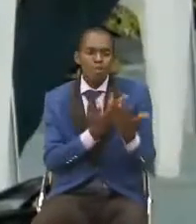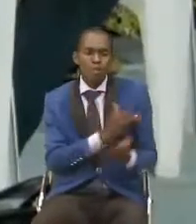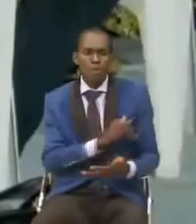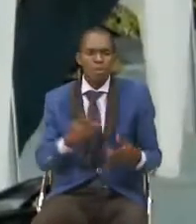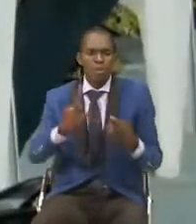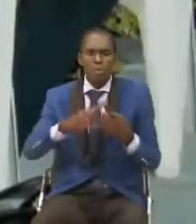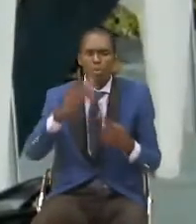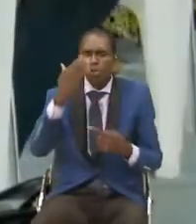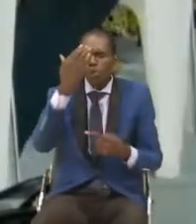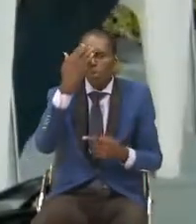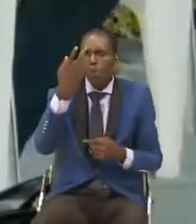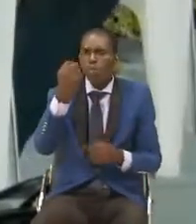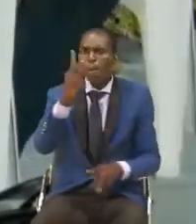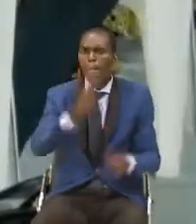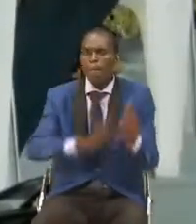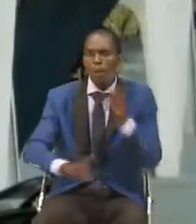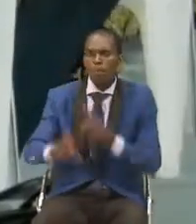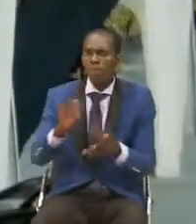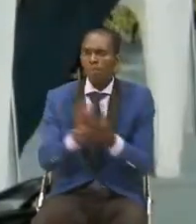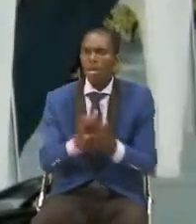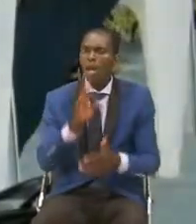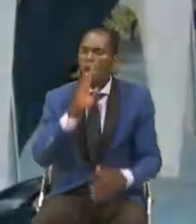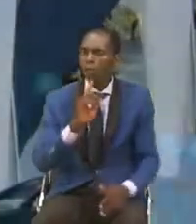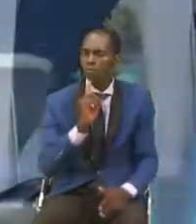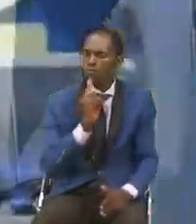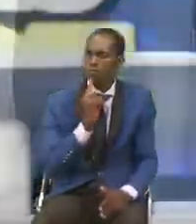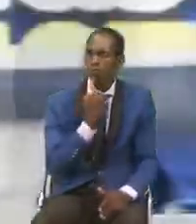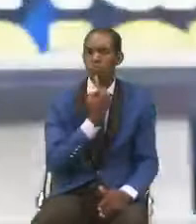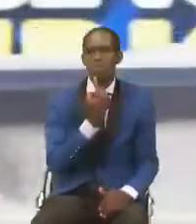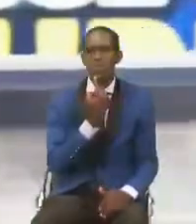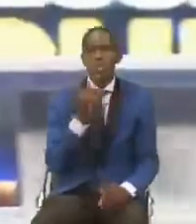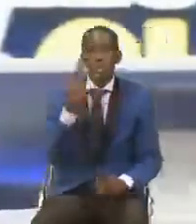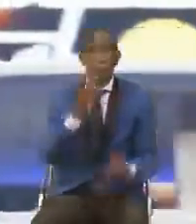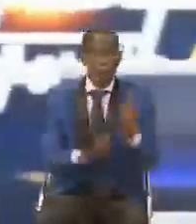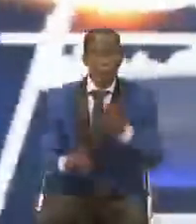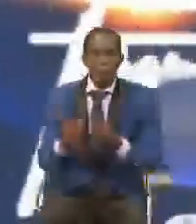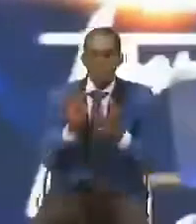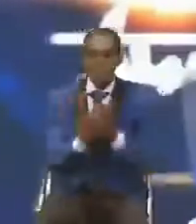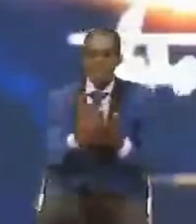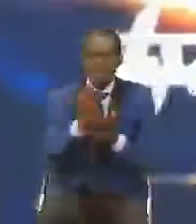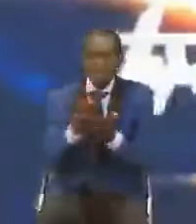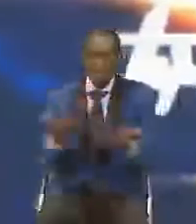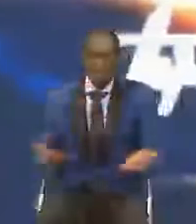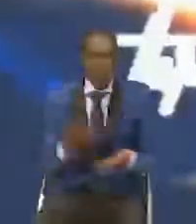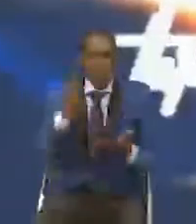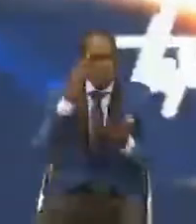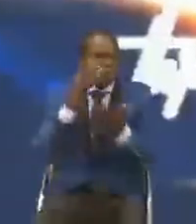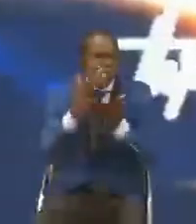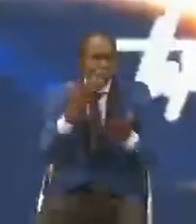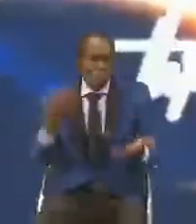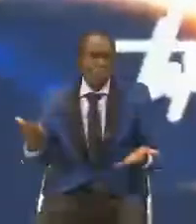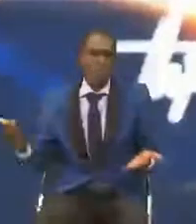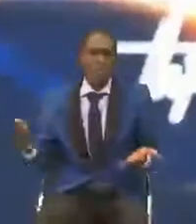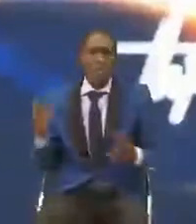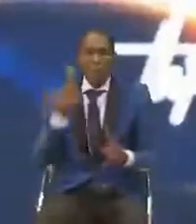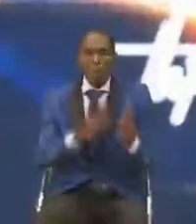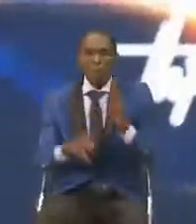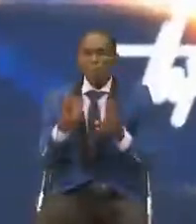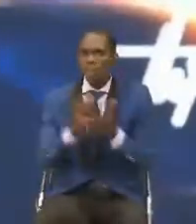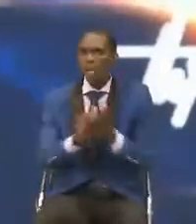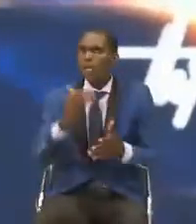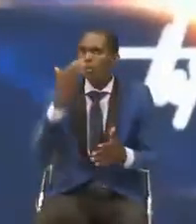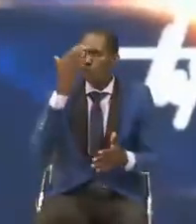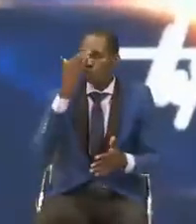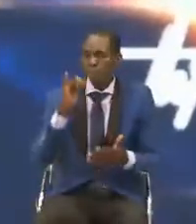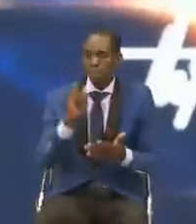wait. He's waiting to know the people who mean business, the people who